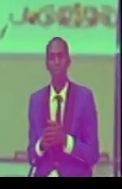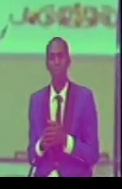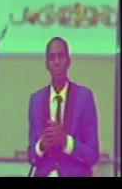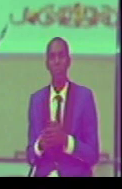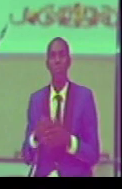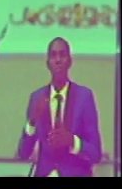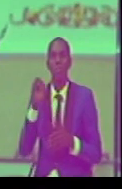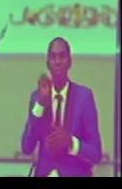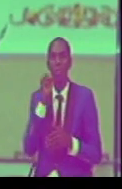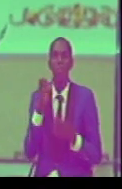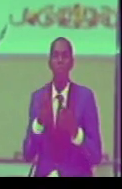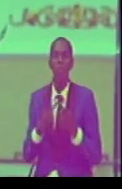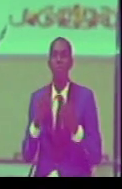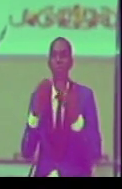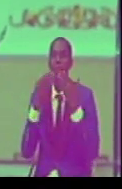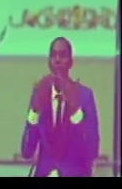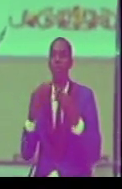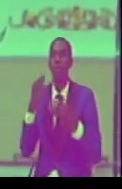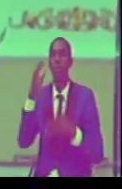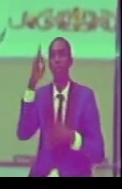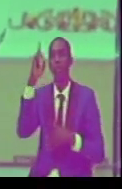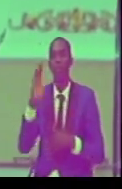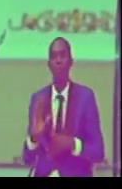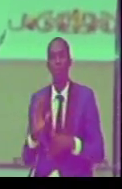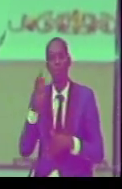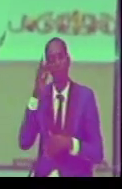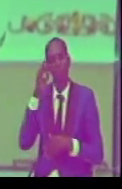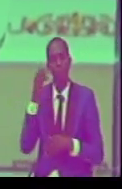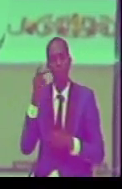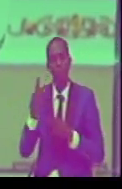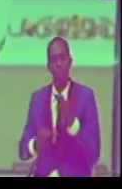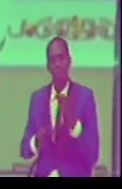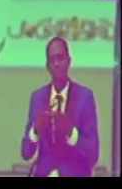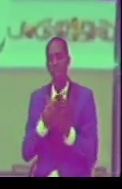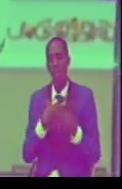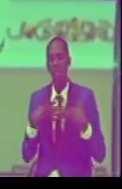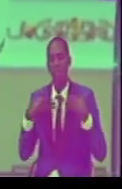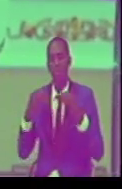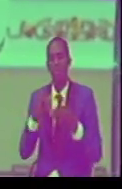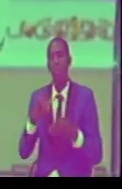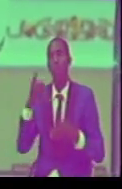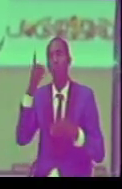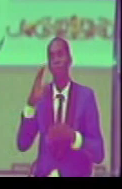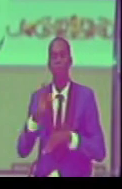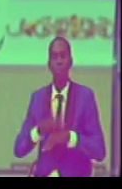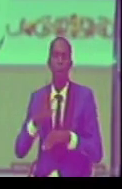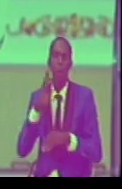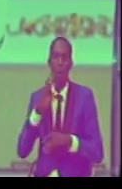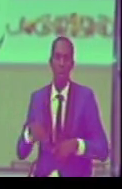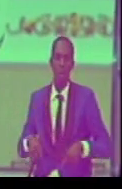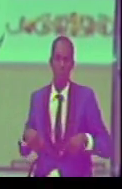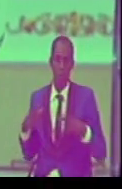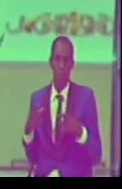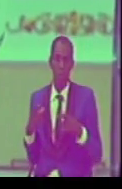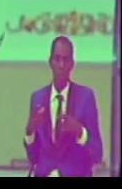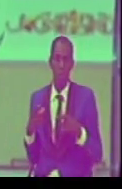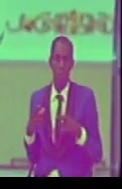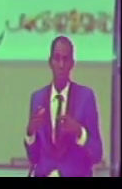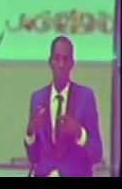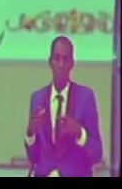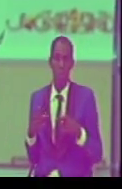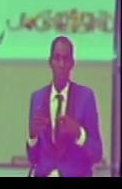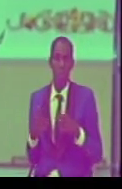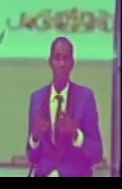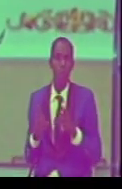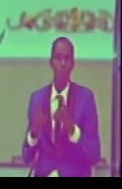Rivers State, Port Harcourt, Nigeria. I want to thank God for the visitation and the healing of God upon my